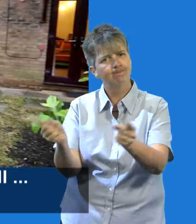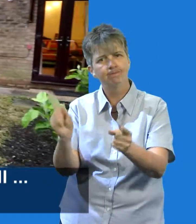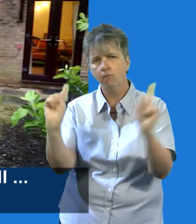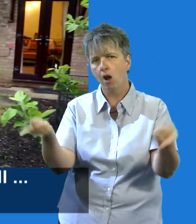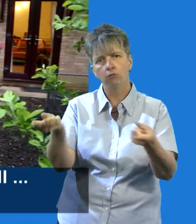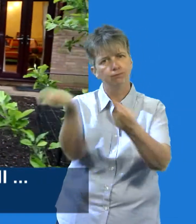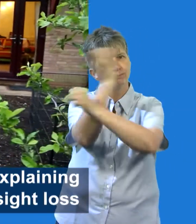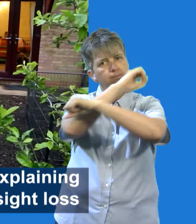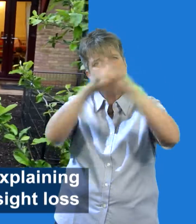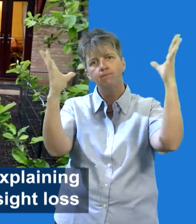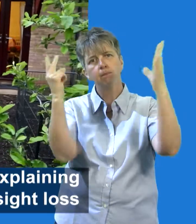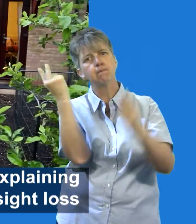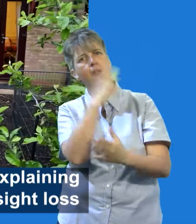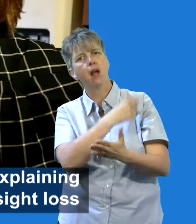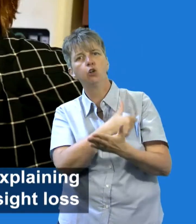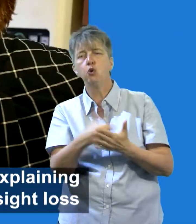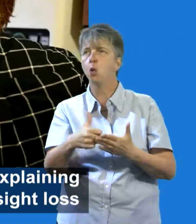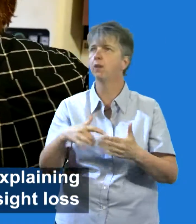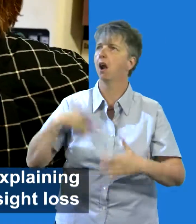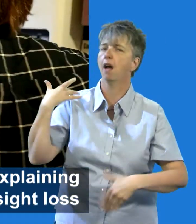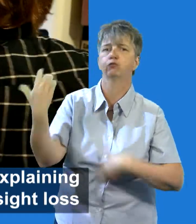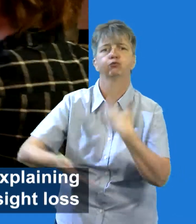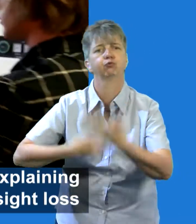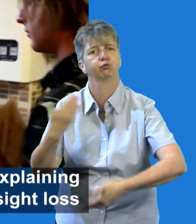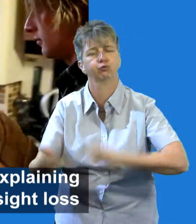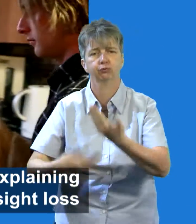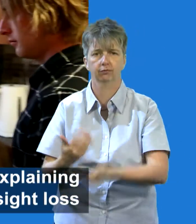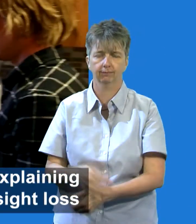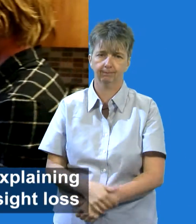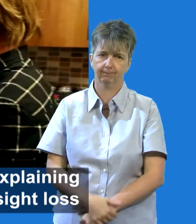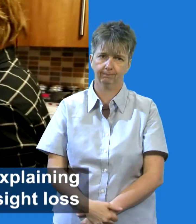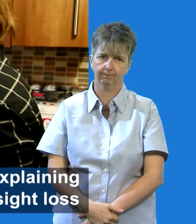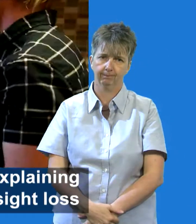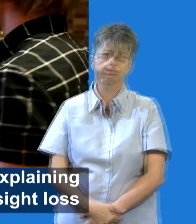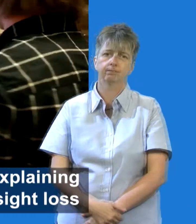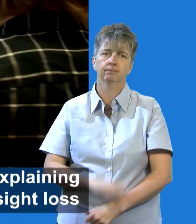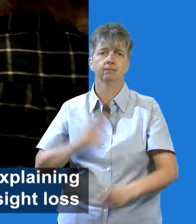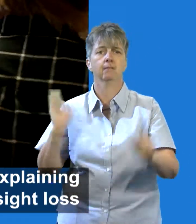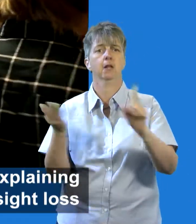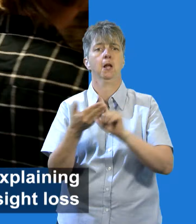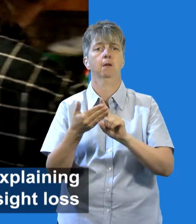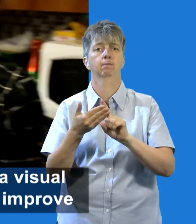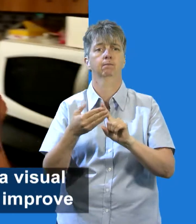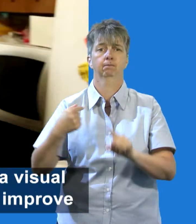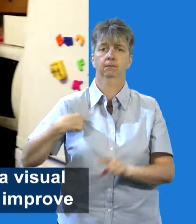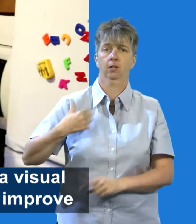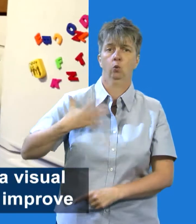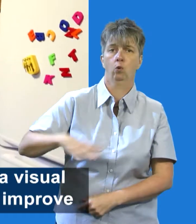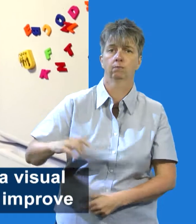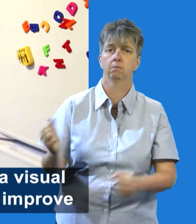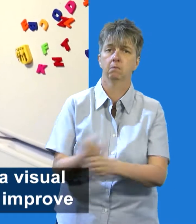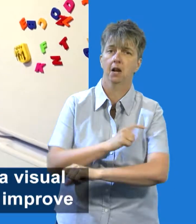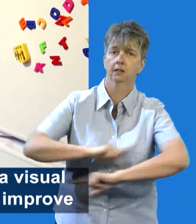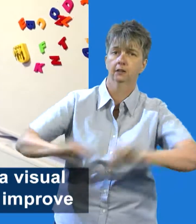or small, I guess I'd like to think that explaining to people what my experience of sight loss is like and how I